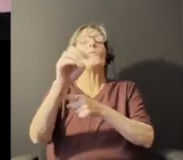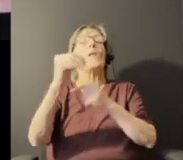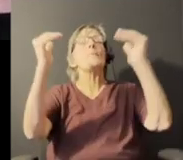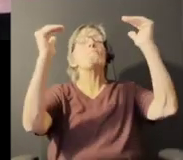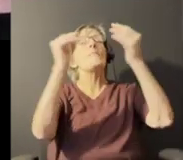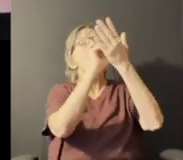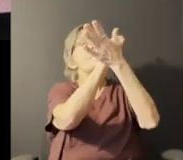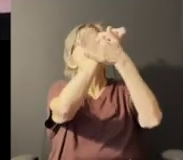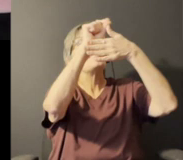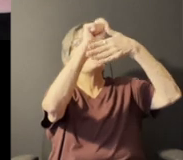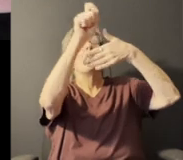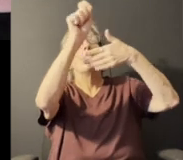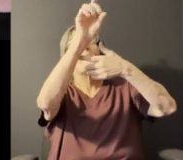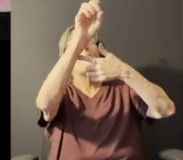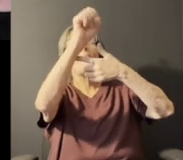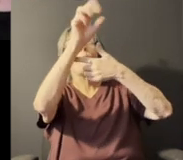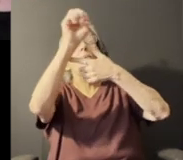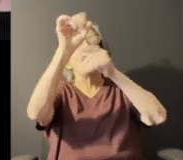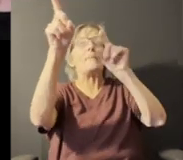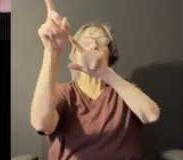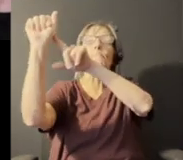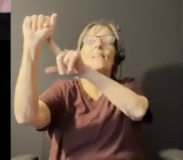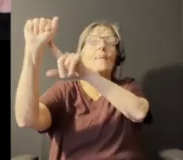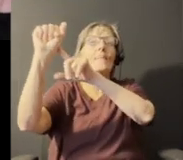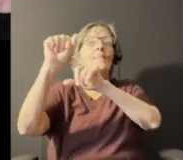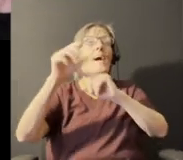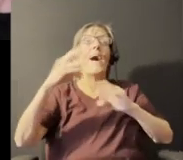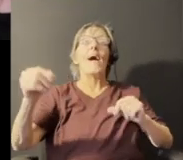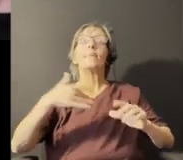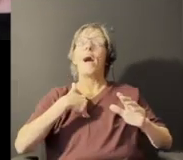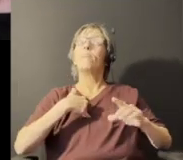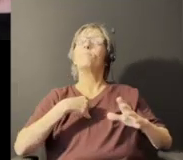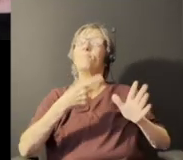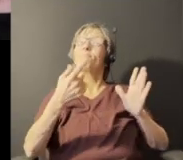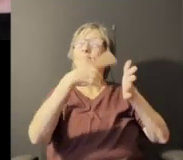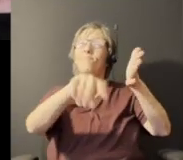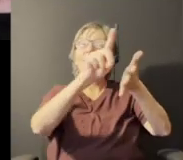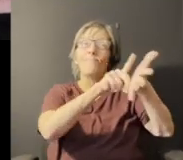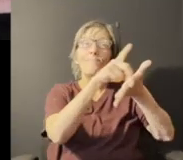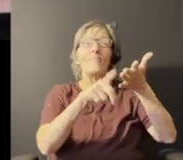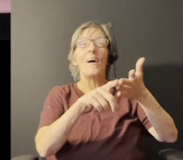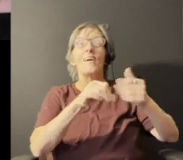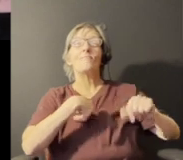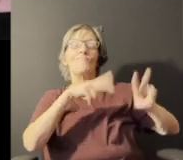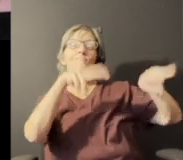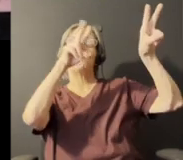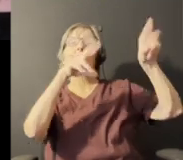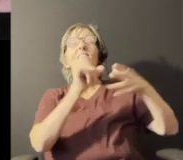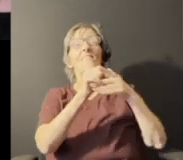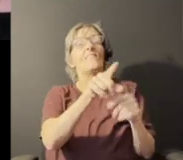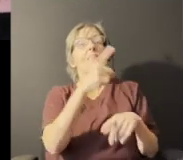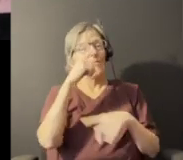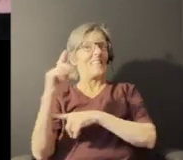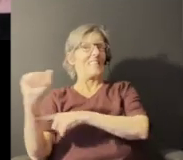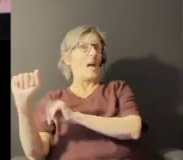disability, you know, sure. And degrees of prejudice that happens and discrimination that happens to you